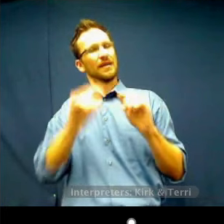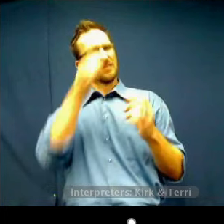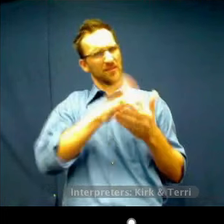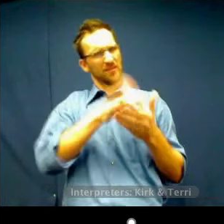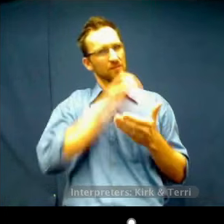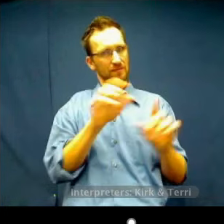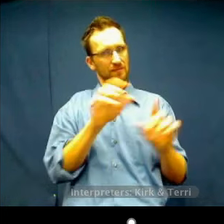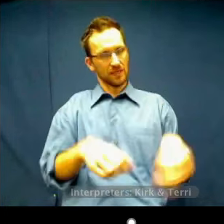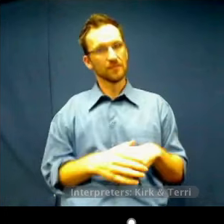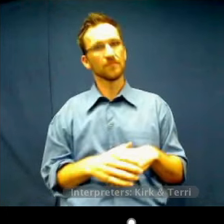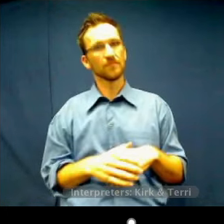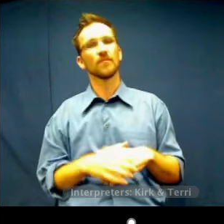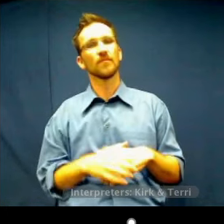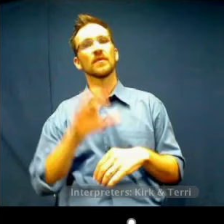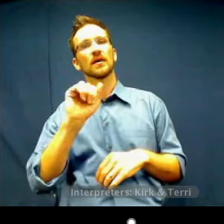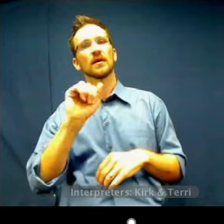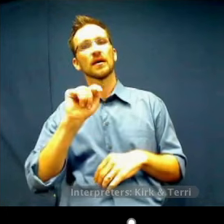and family therapist.